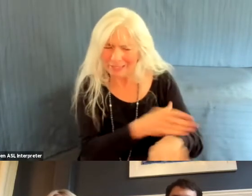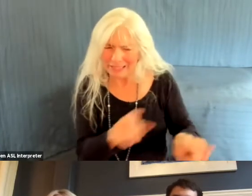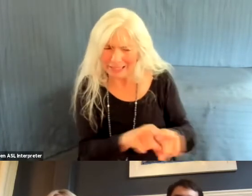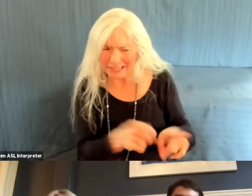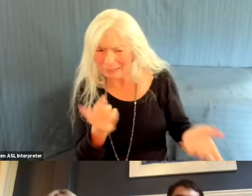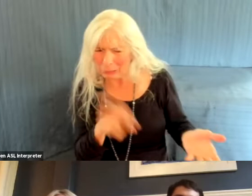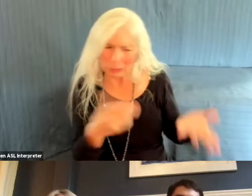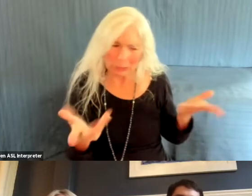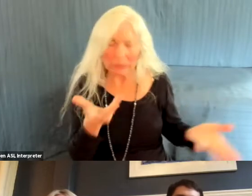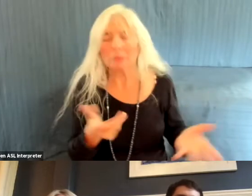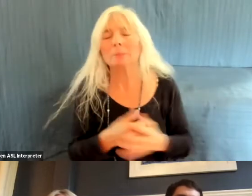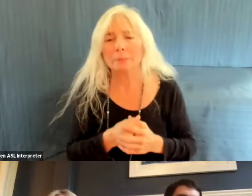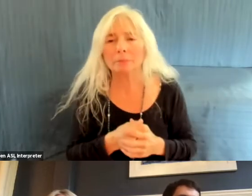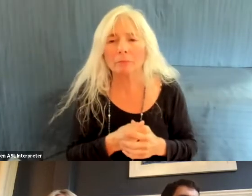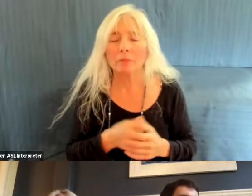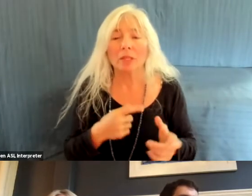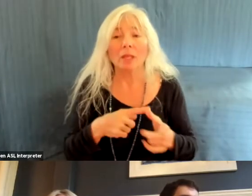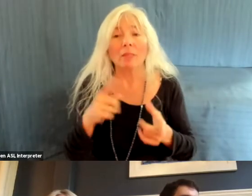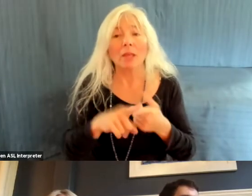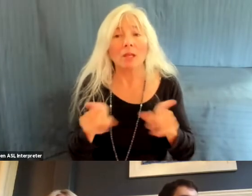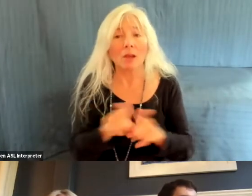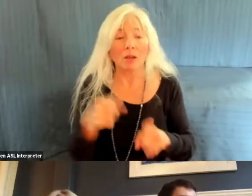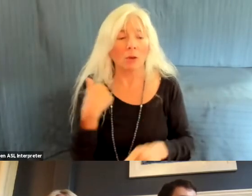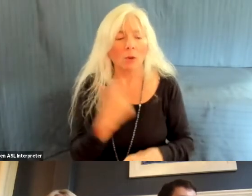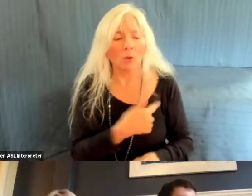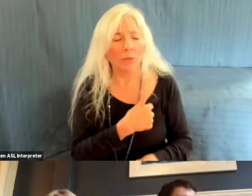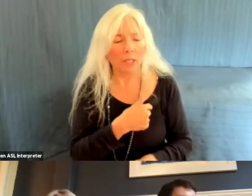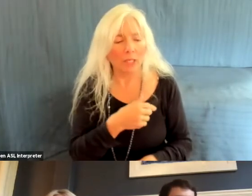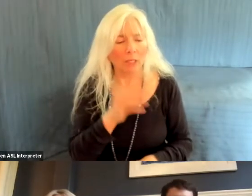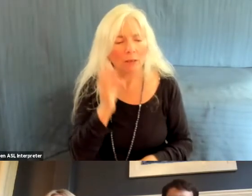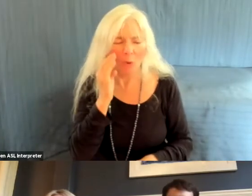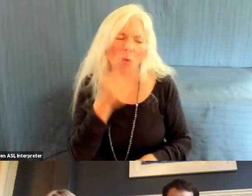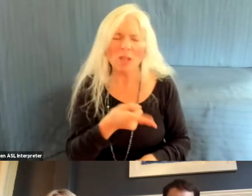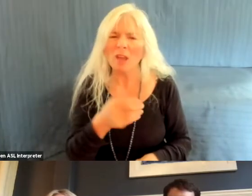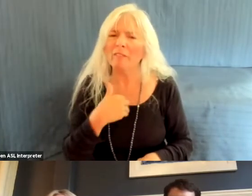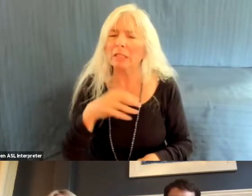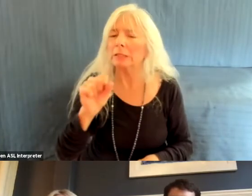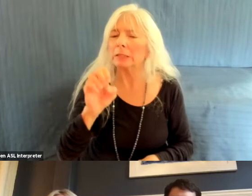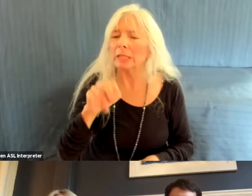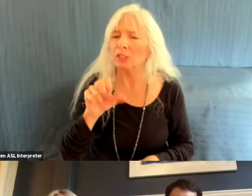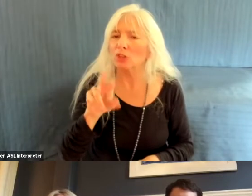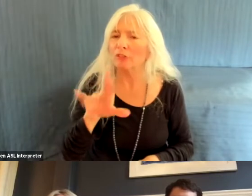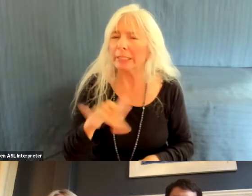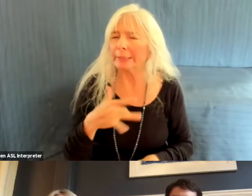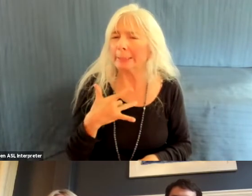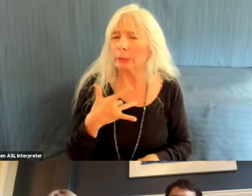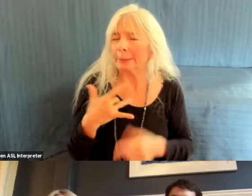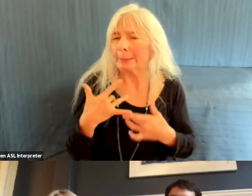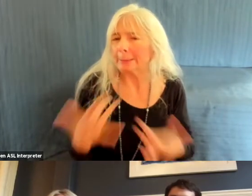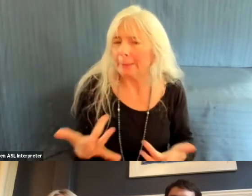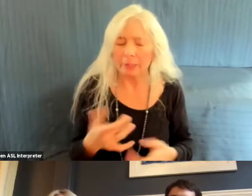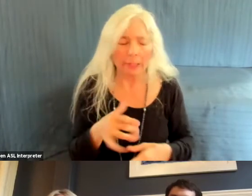making. And then we also knew that he definitely had some sensory sensitivities. He had